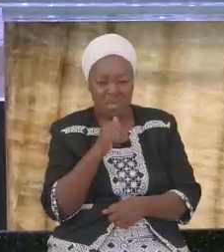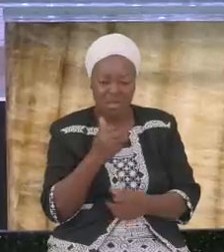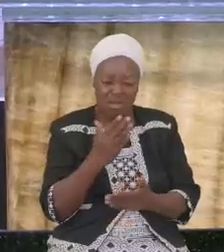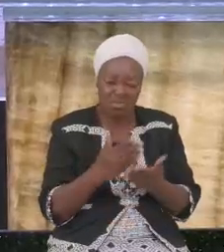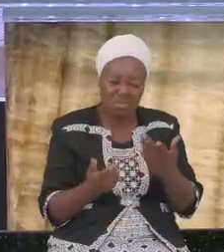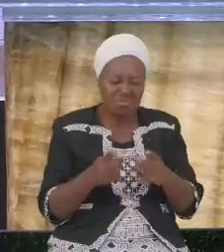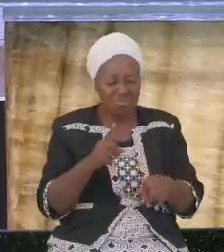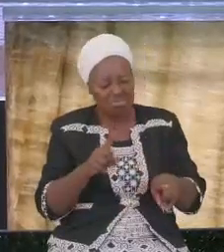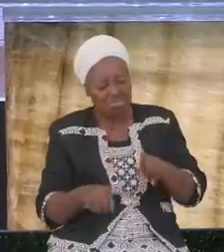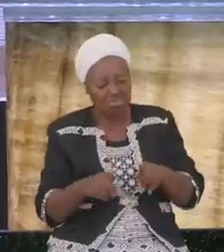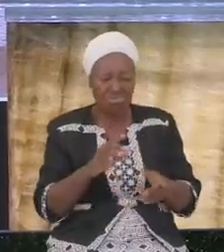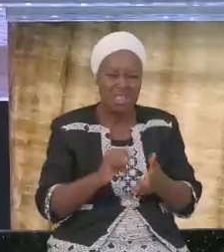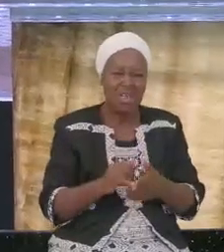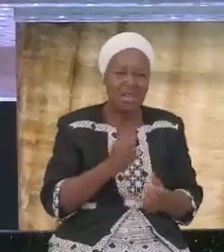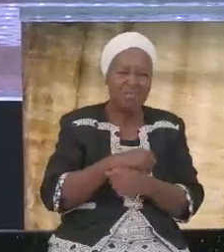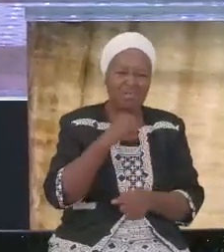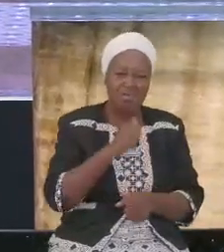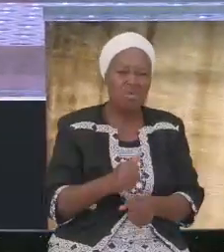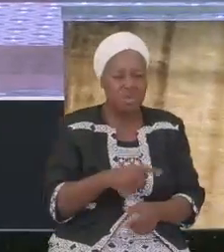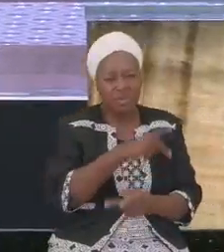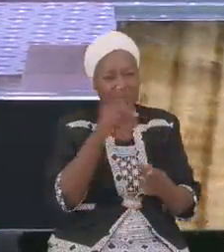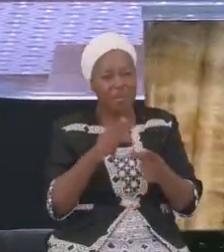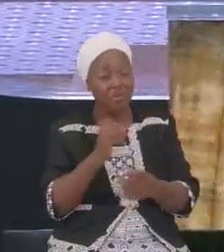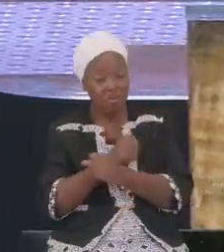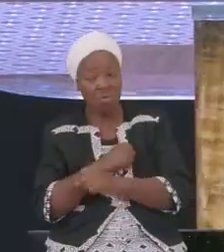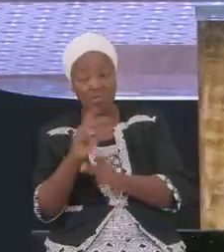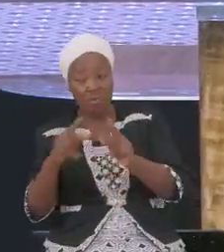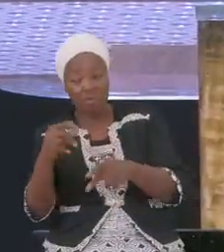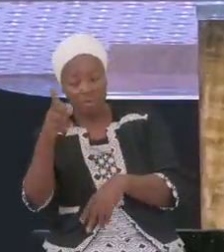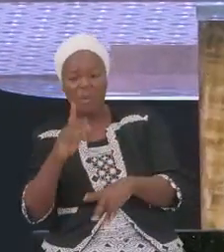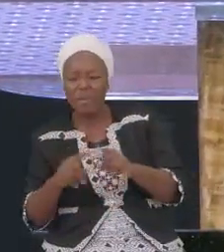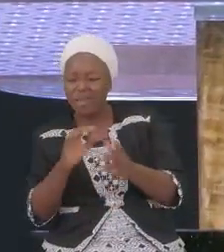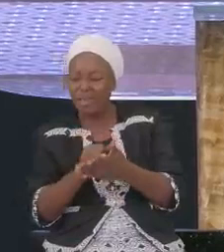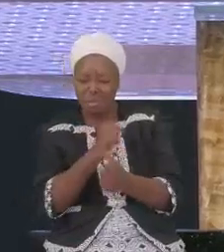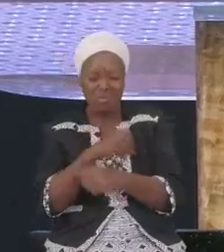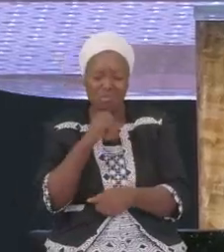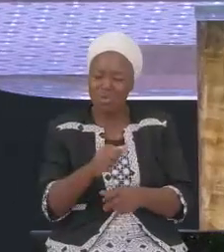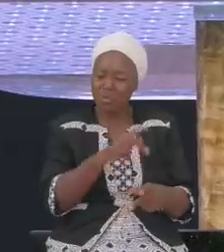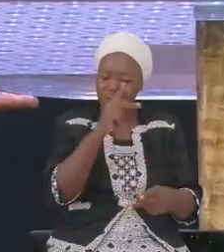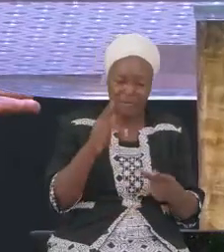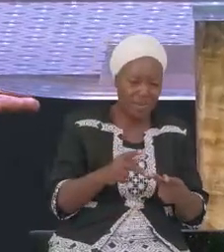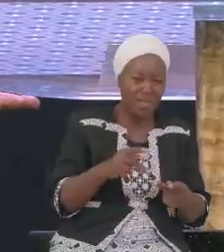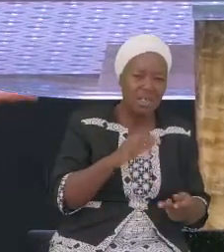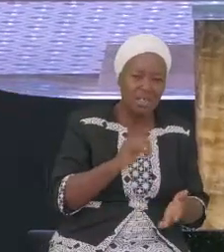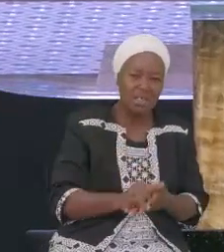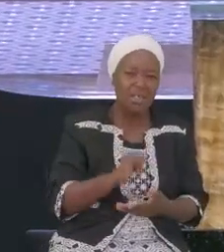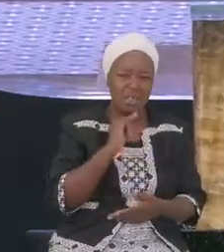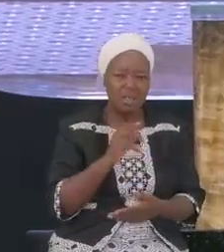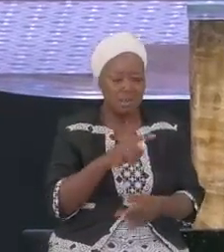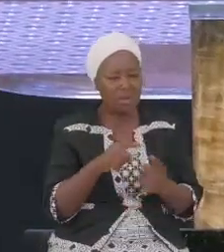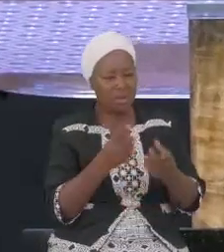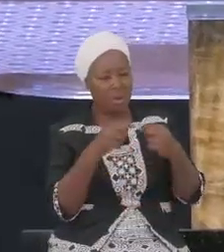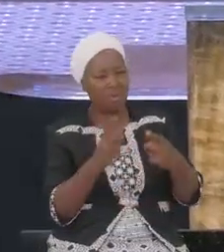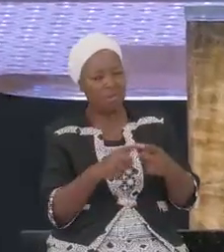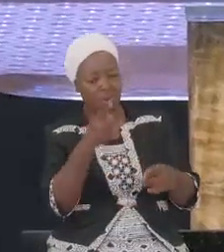not perfect. You loved the brethren, but the love was not perfect. And that's when we come to God again and